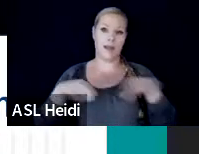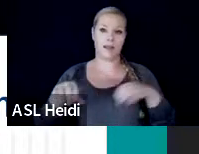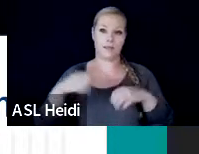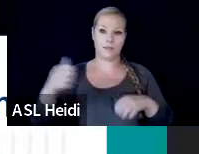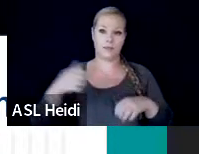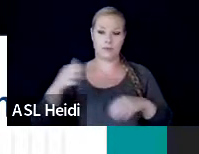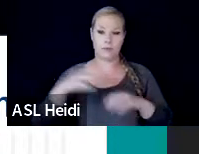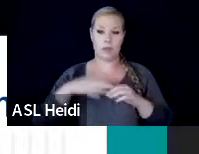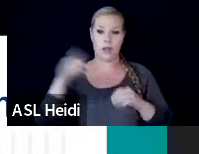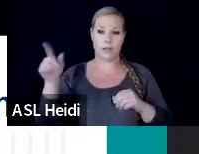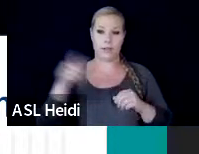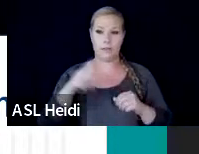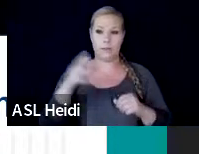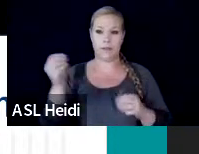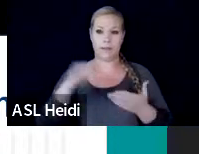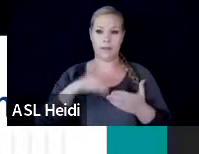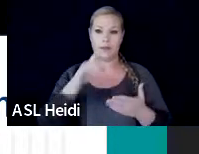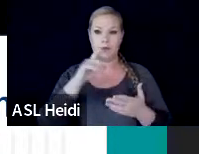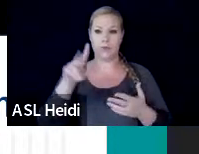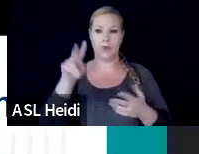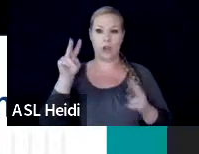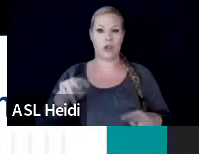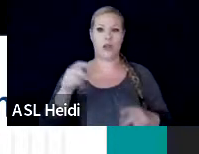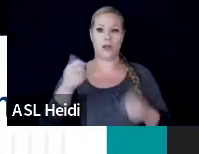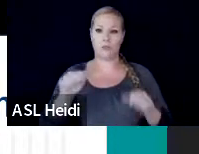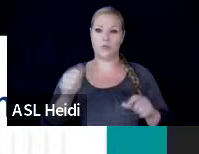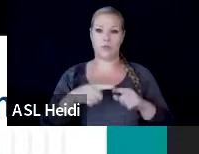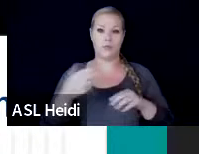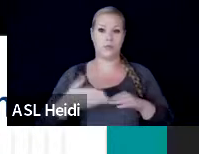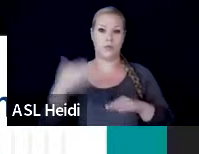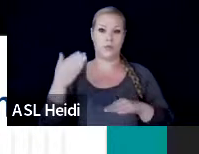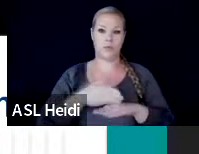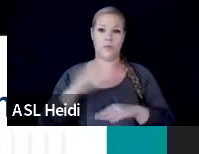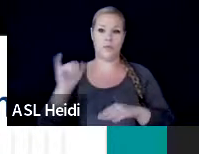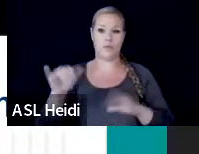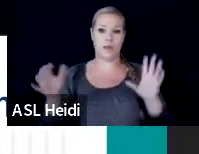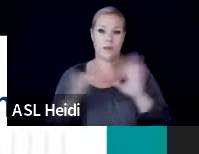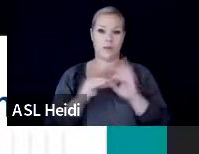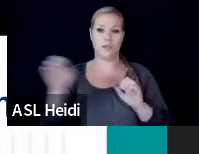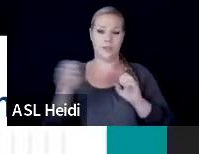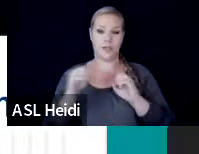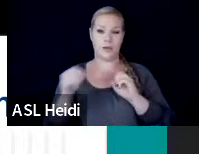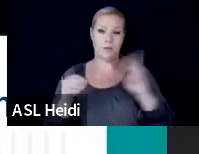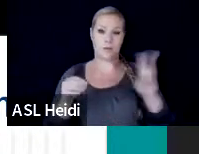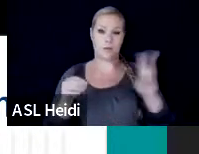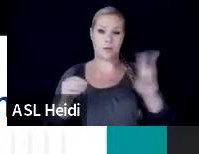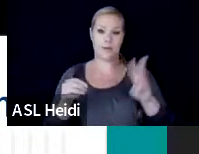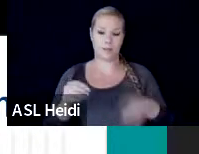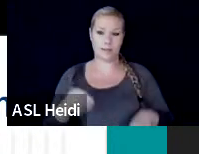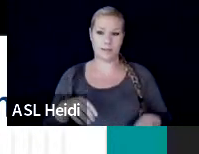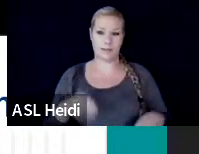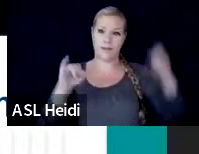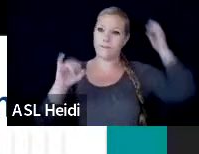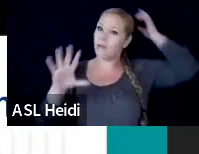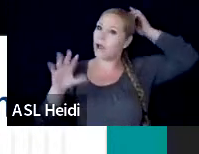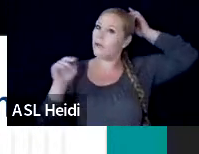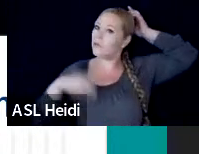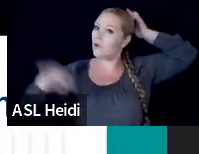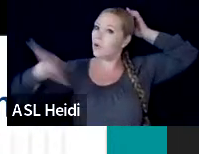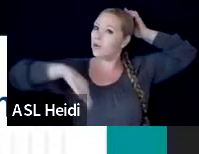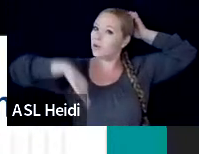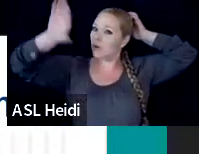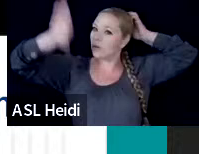on them. Again, really looking at trying to improve those connections east and west of the I-5 corridor.